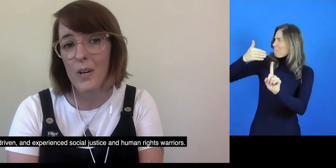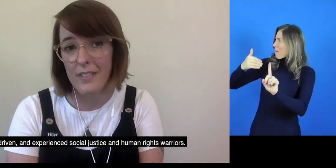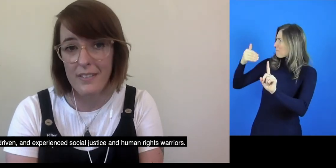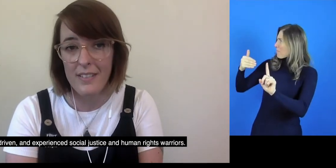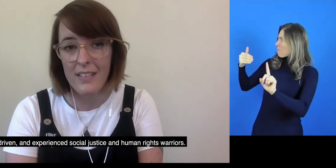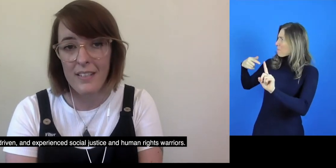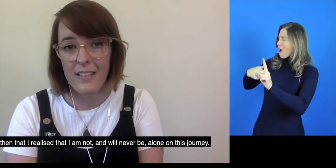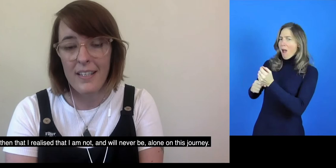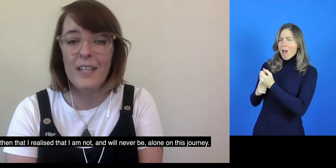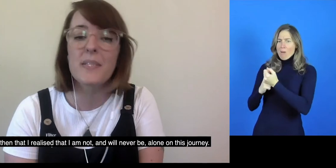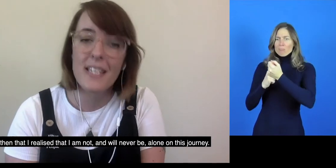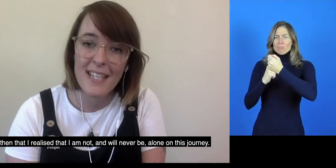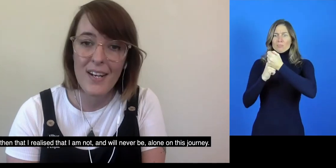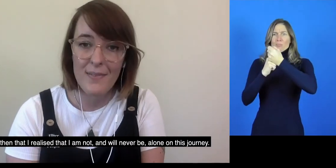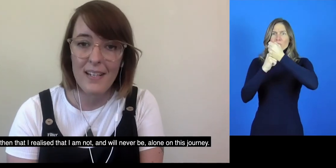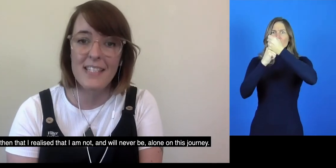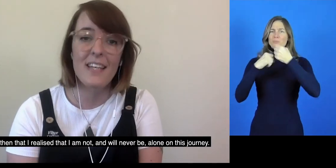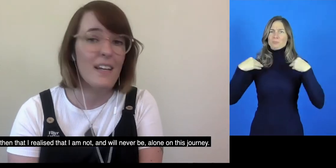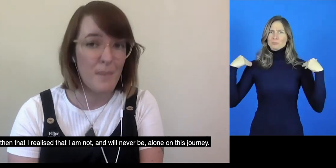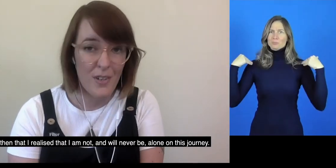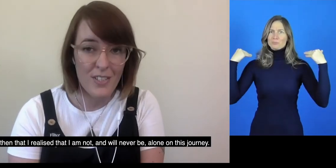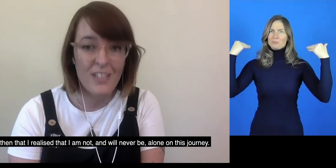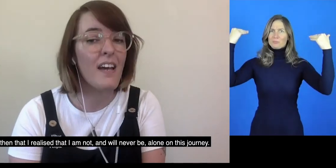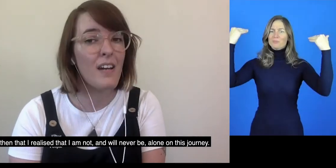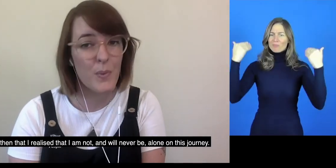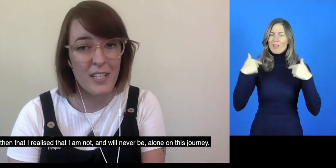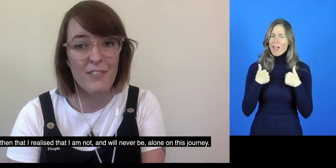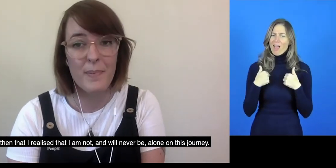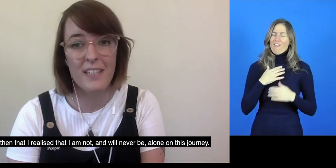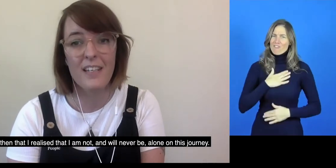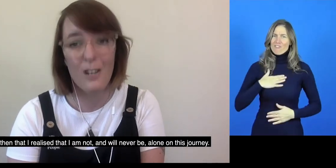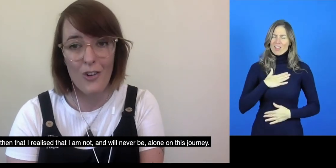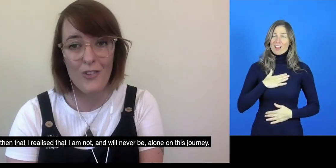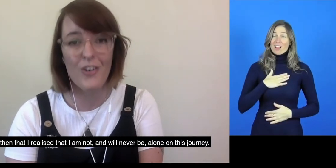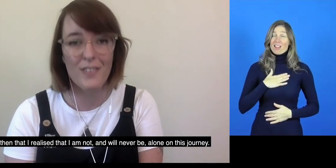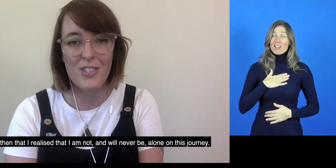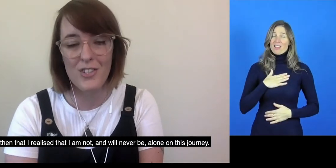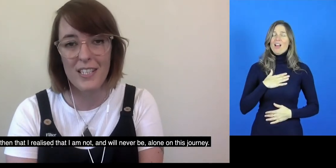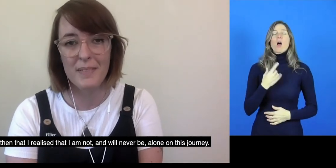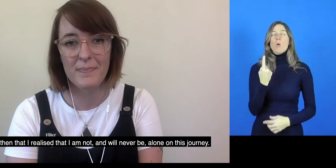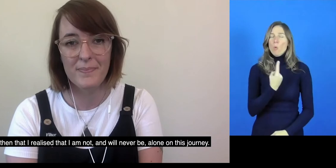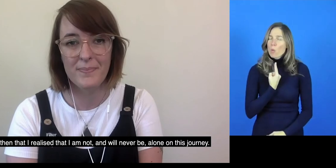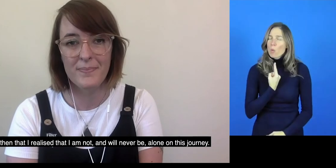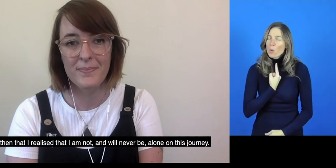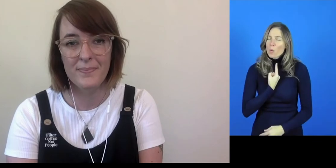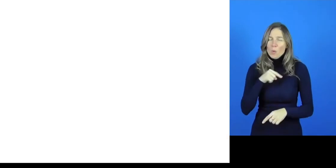rights warriors. And it was then that I realized that I am not, and I will never be, alone on this journey.